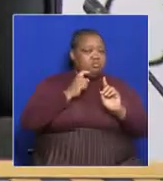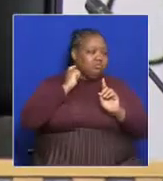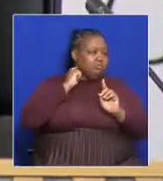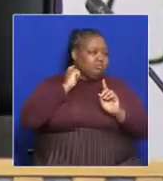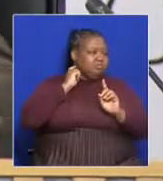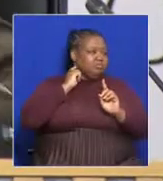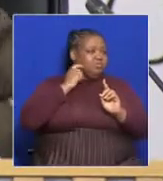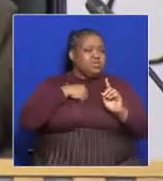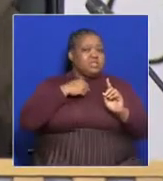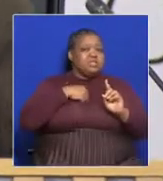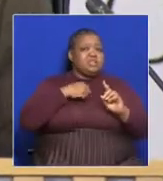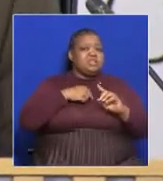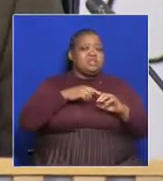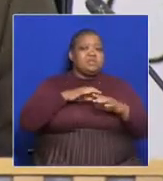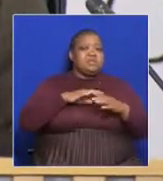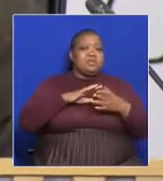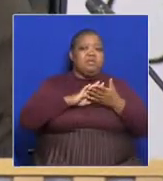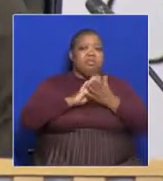this.